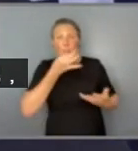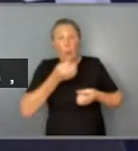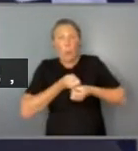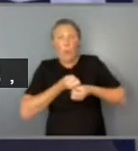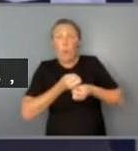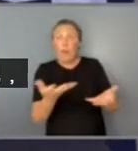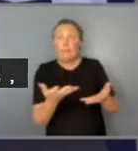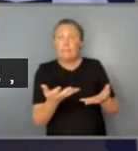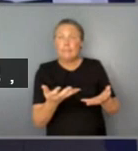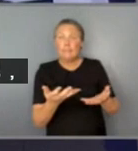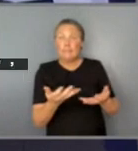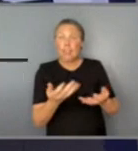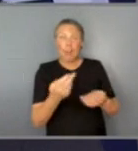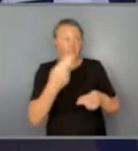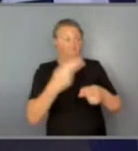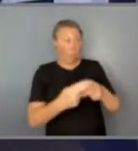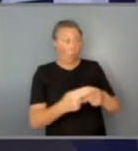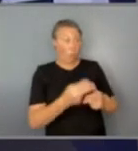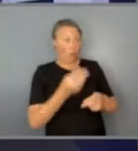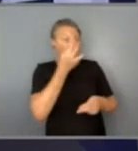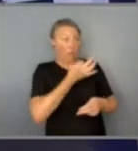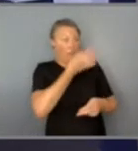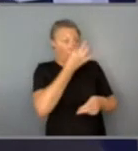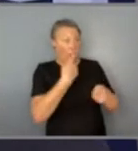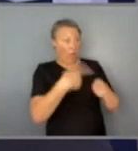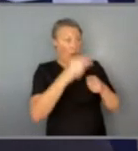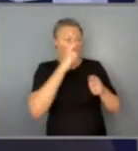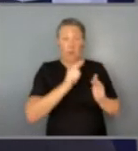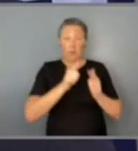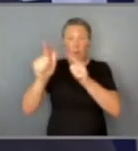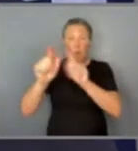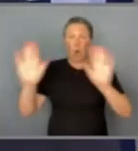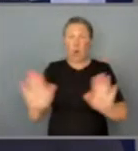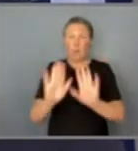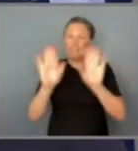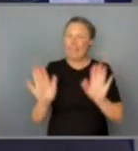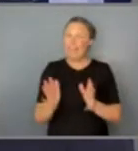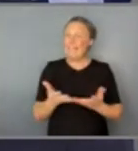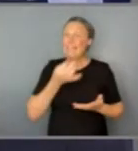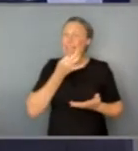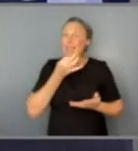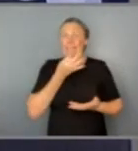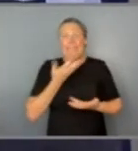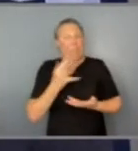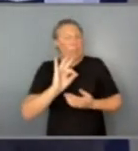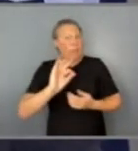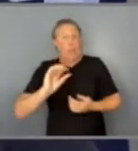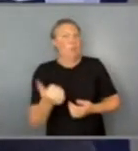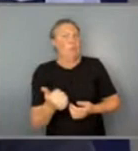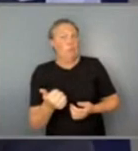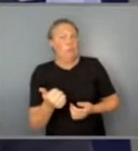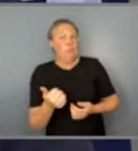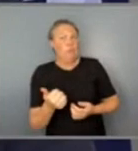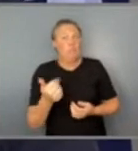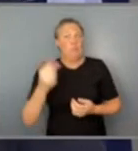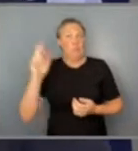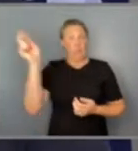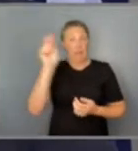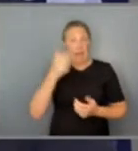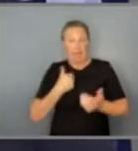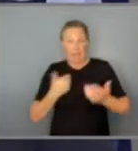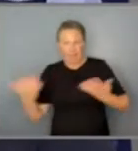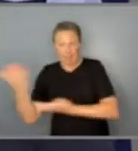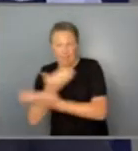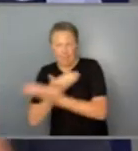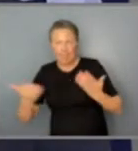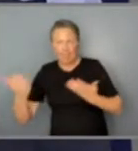in re-establishing the vaccine hubs run by the states and territories. So there was a very good discussion about the impact that